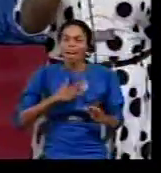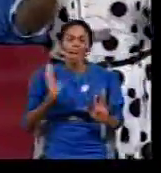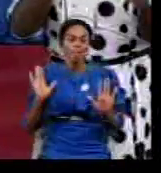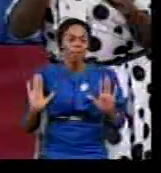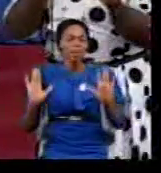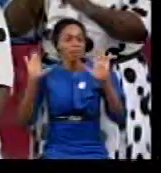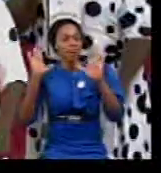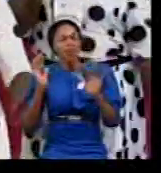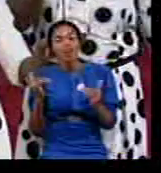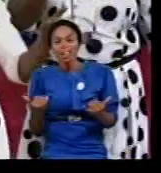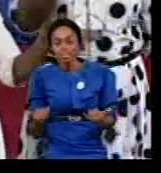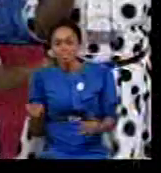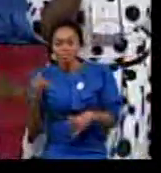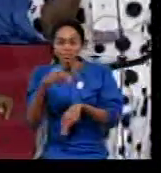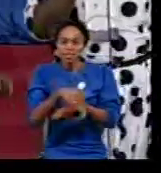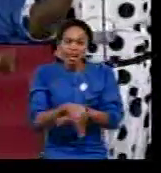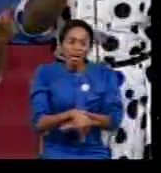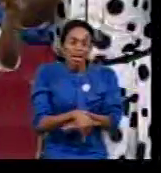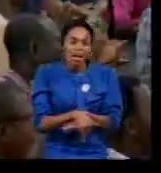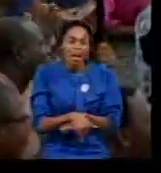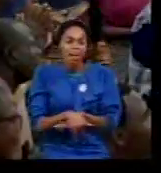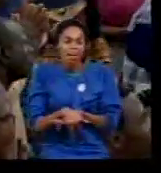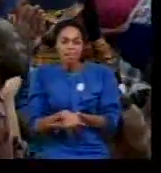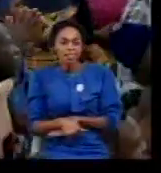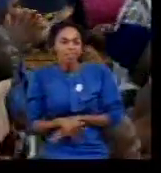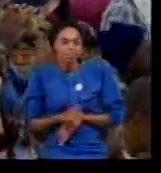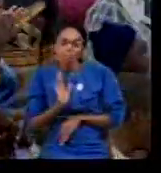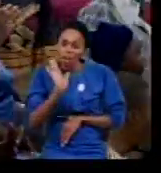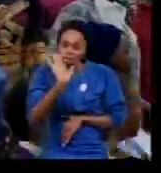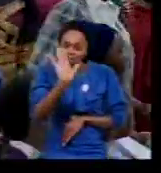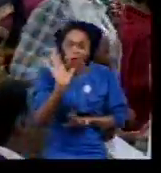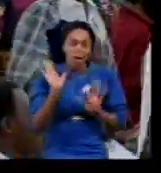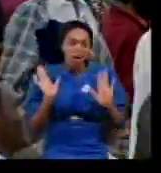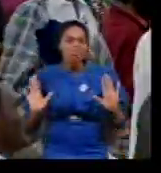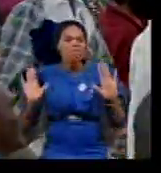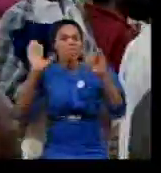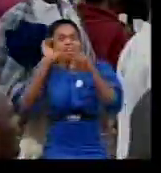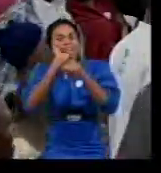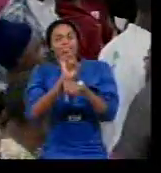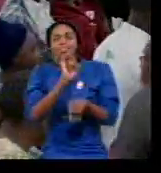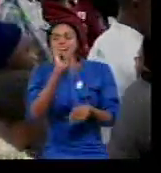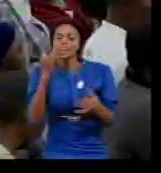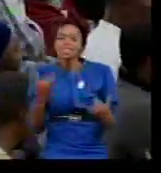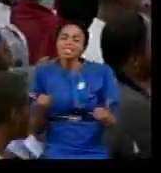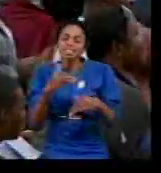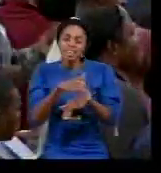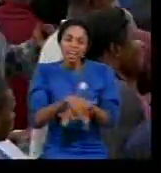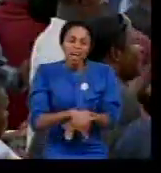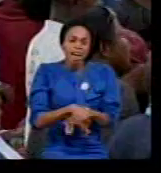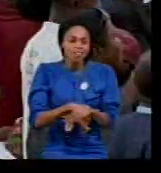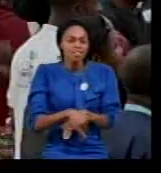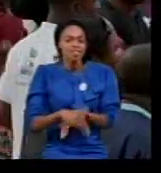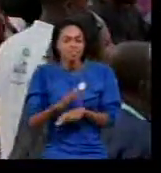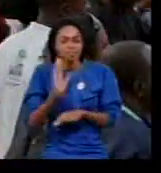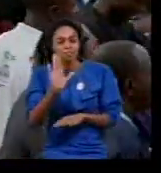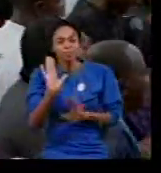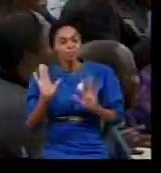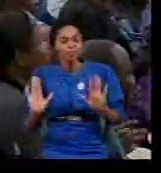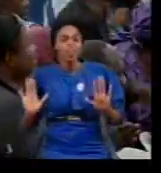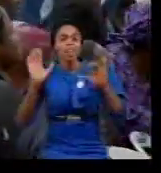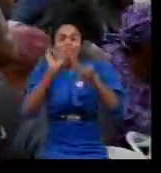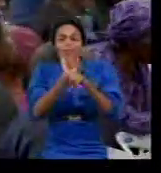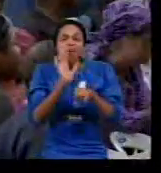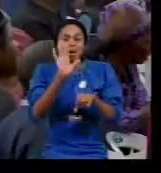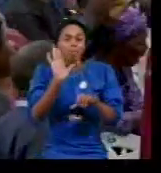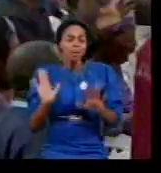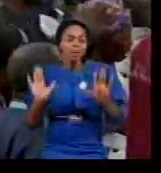unto the whole tribe, not just his town people, all the tribe. Look at chapter 6, I'm reading from verse 35. Chapter 6, we're